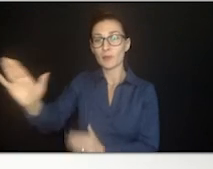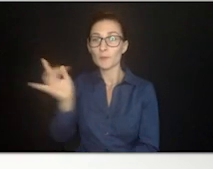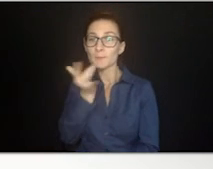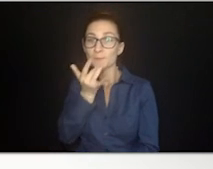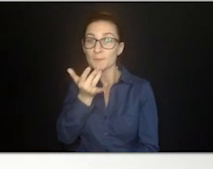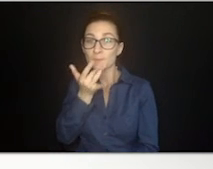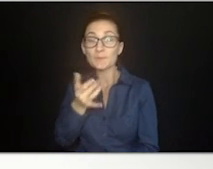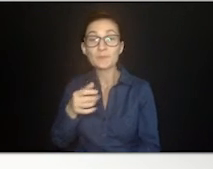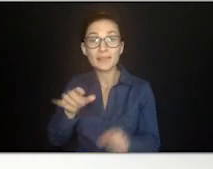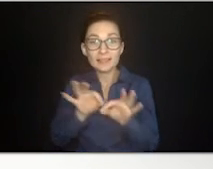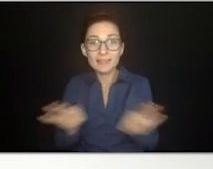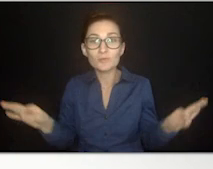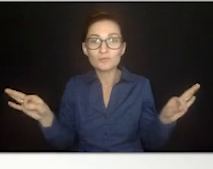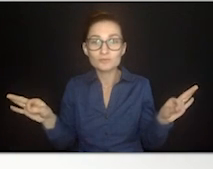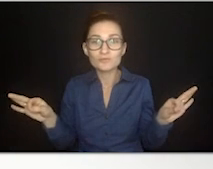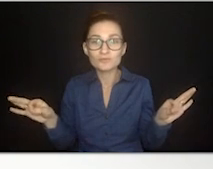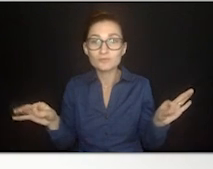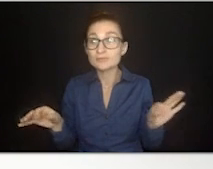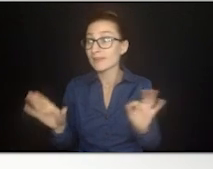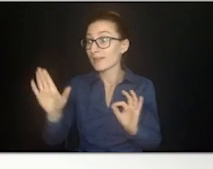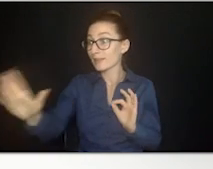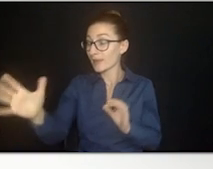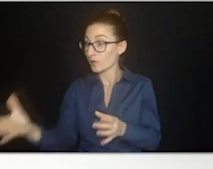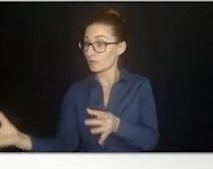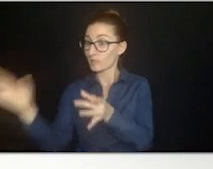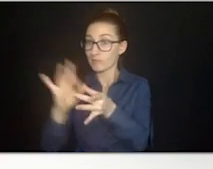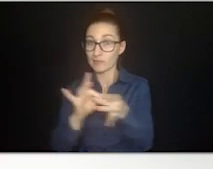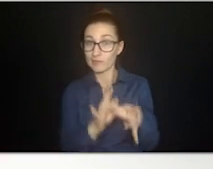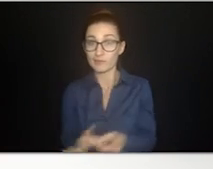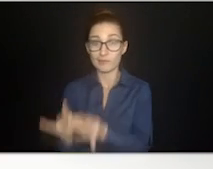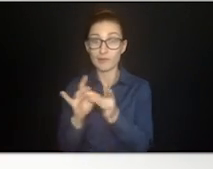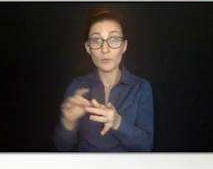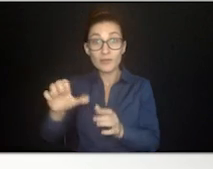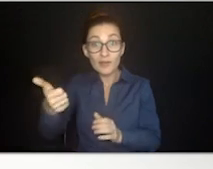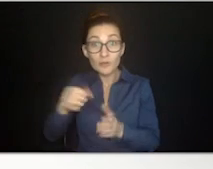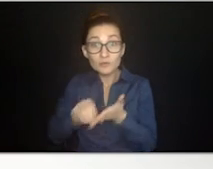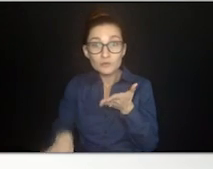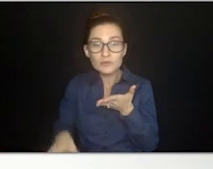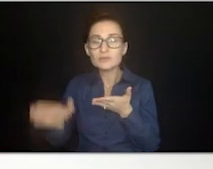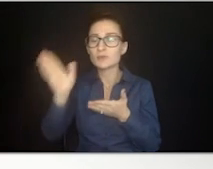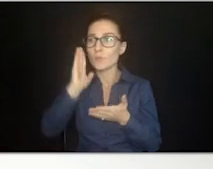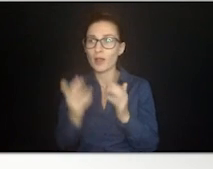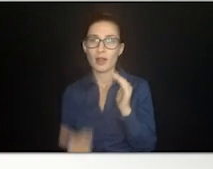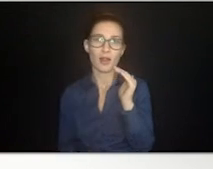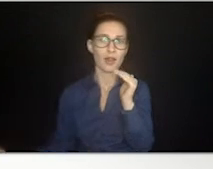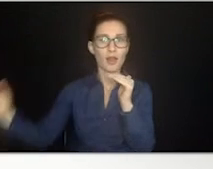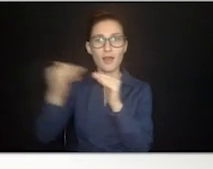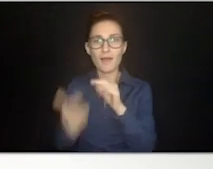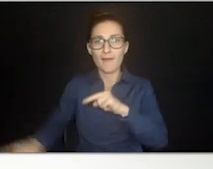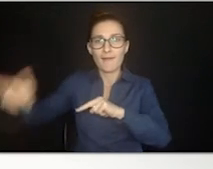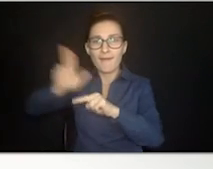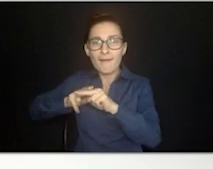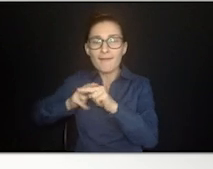access and use the easiest, their engagement with others will increase, leading to effective communication with others.